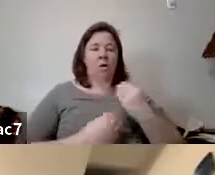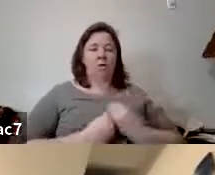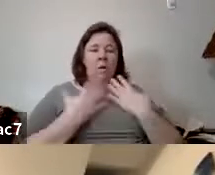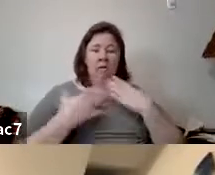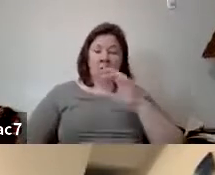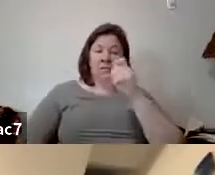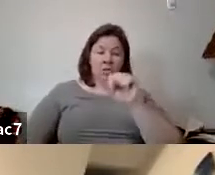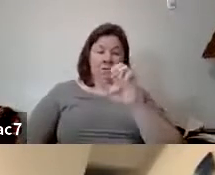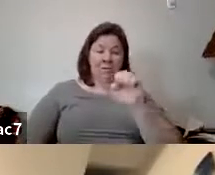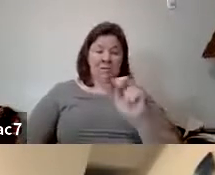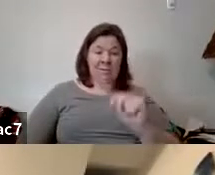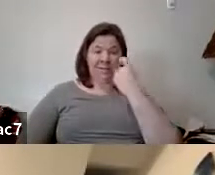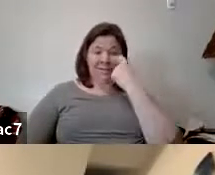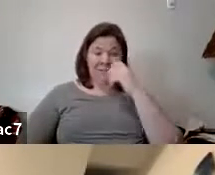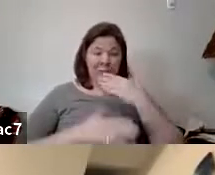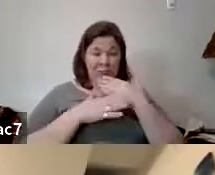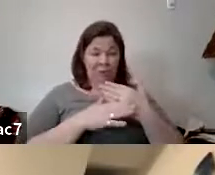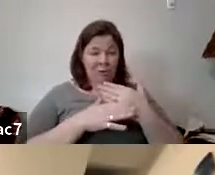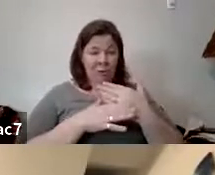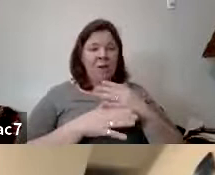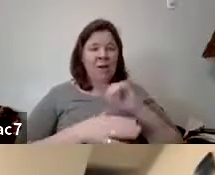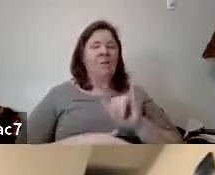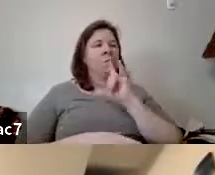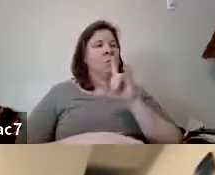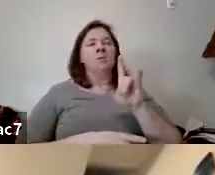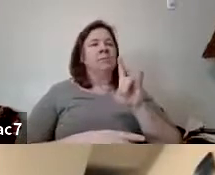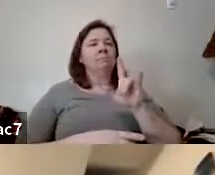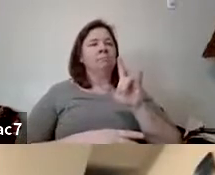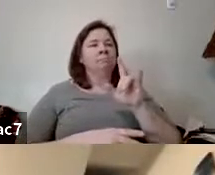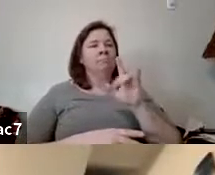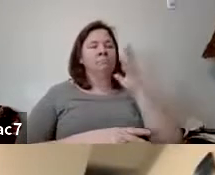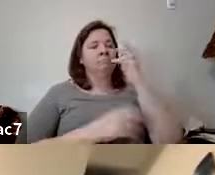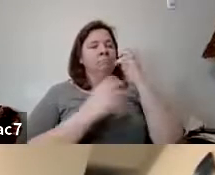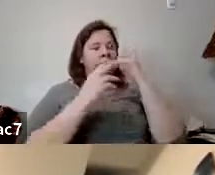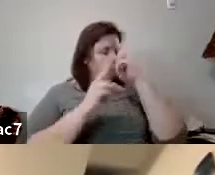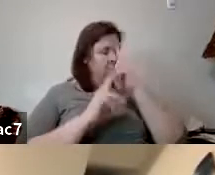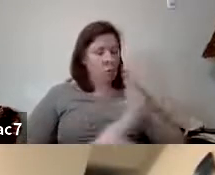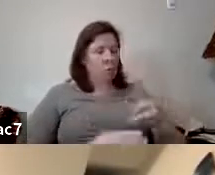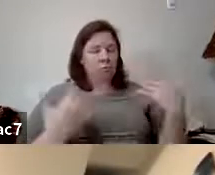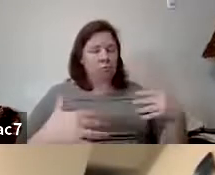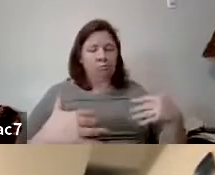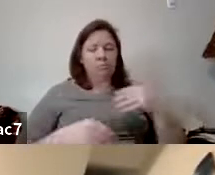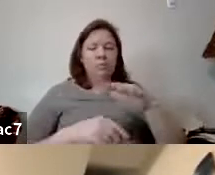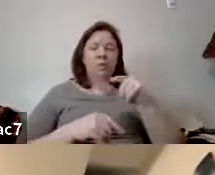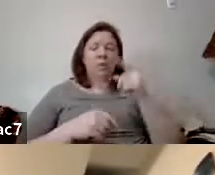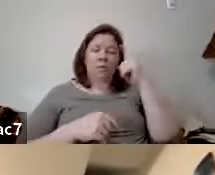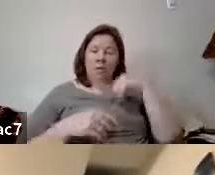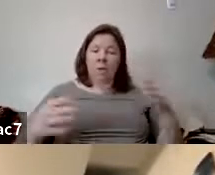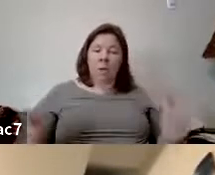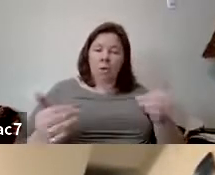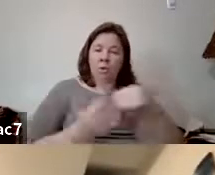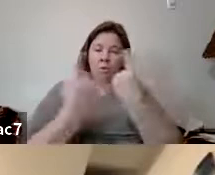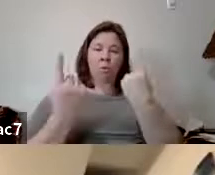shared, it is very much prevalent in a lot of our GoFundMe members. So I would encourage